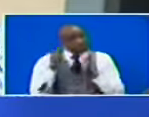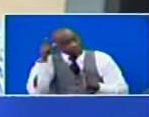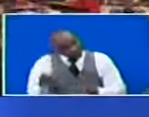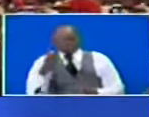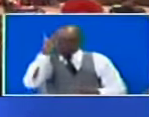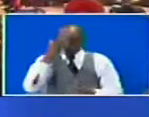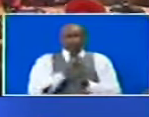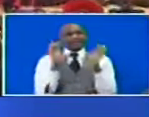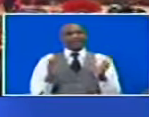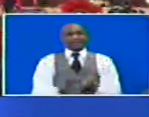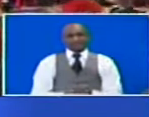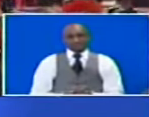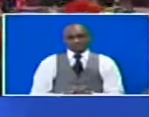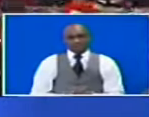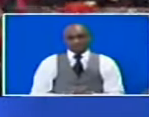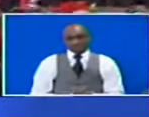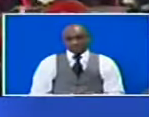jambo.